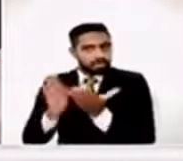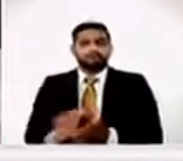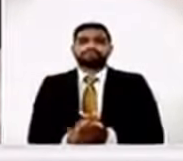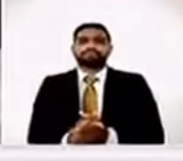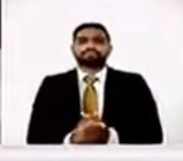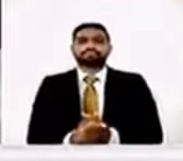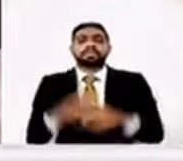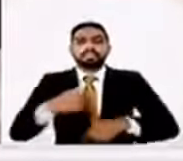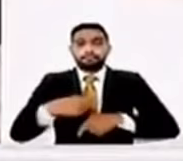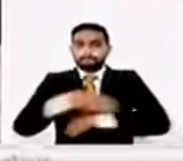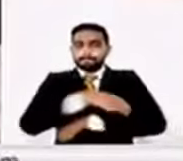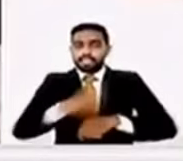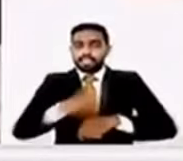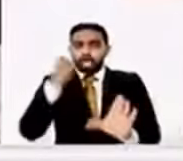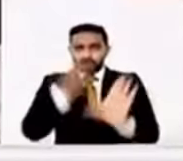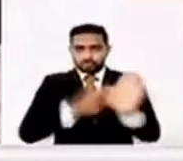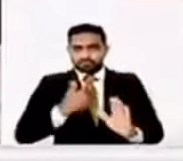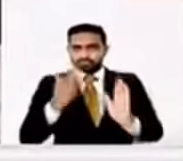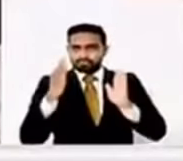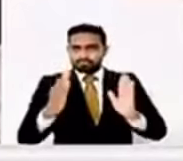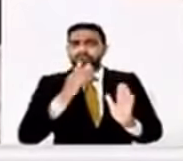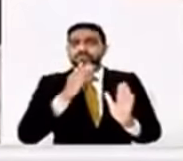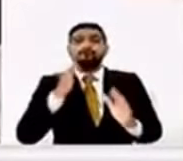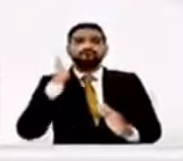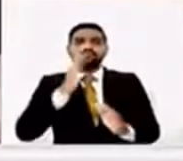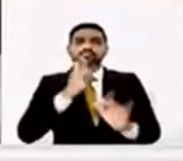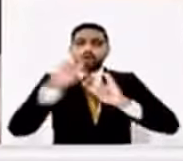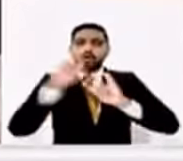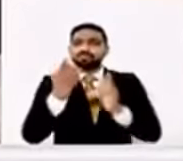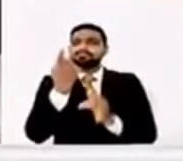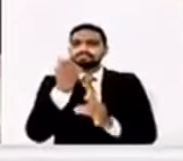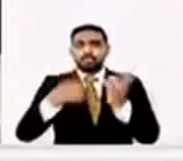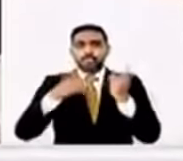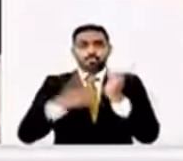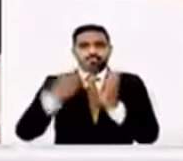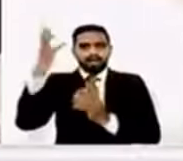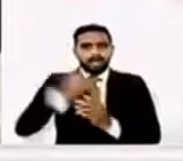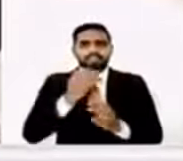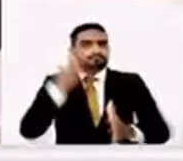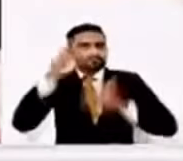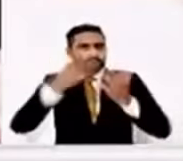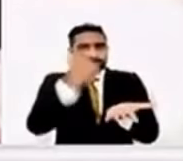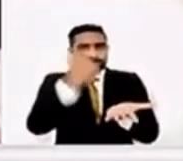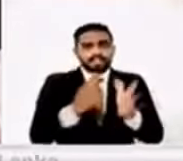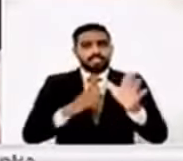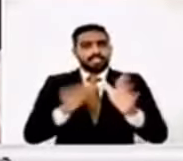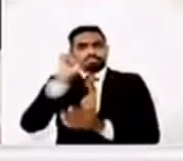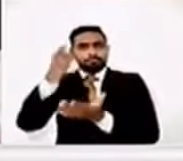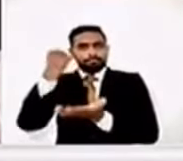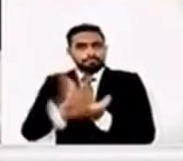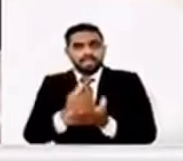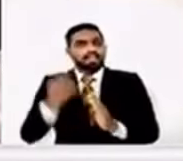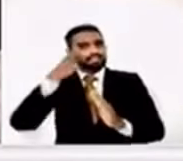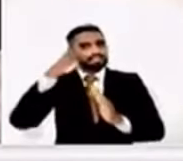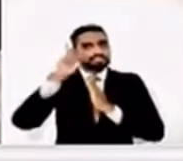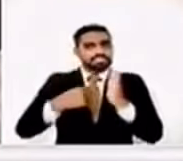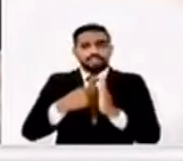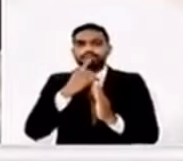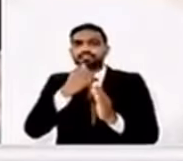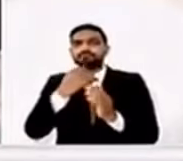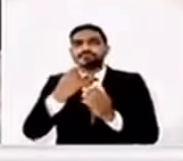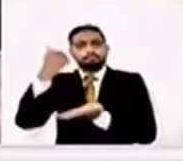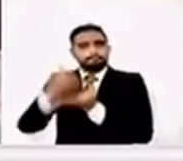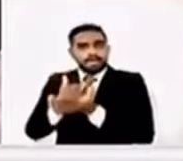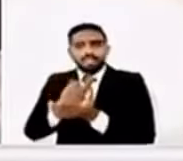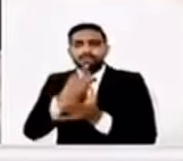utilization of foreign loans as agreed with the World Bank, Asian Development Bank and Japan International Cooperation Agency alone is